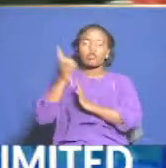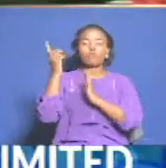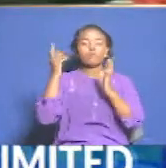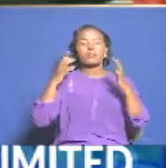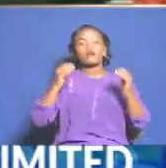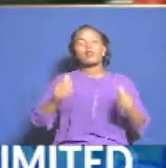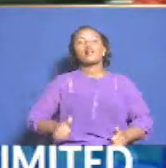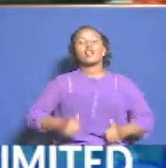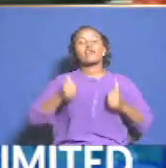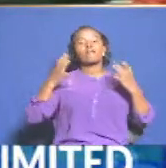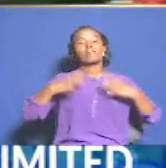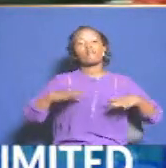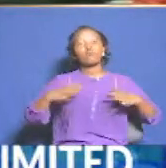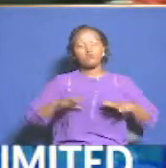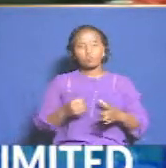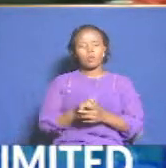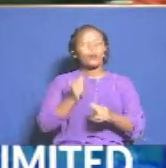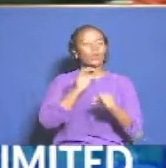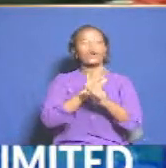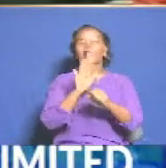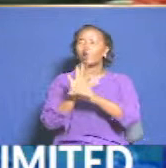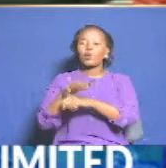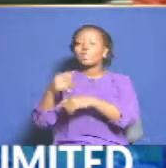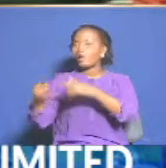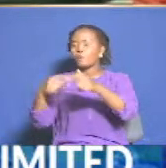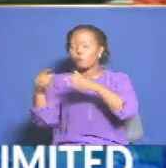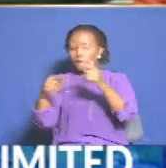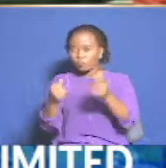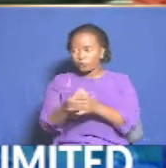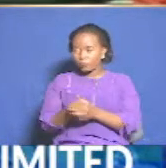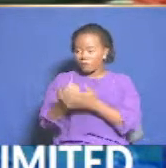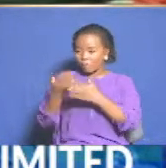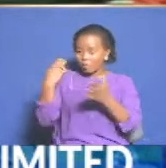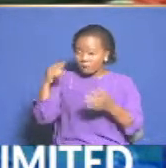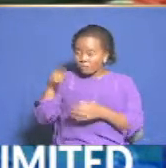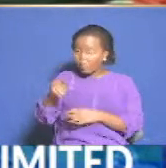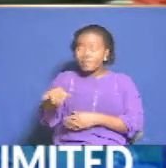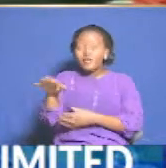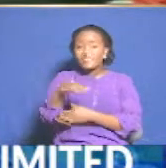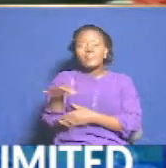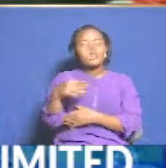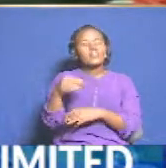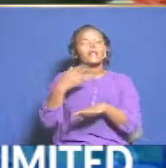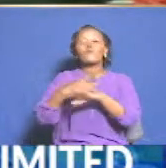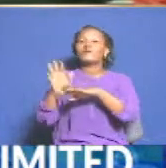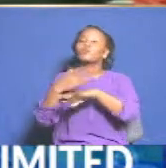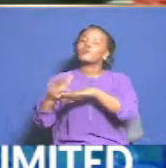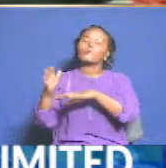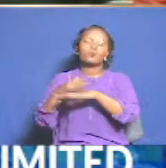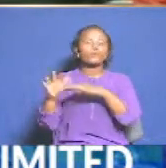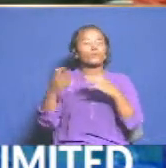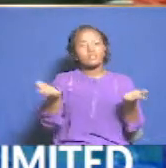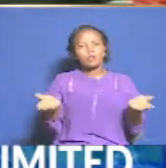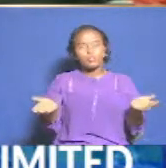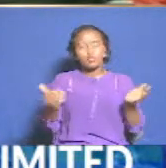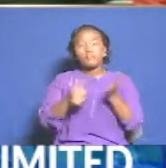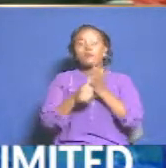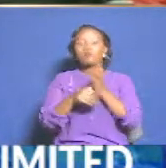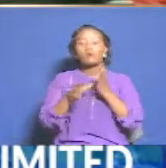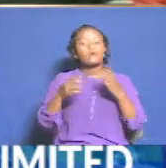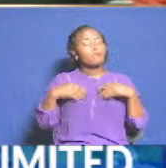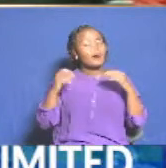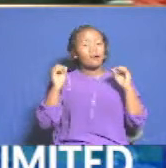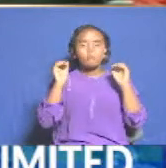Look at what is going on. This was a lost case. We have no problem. I only wish our